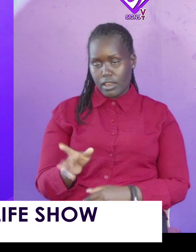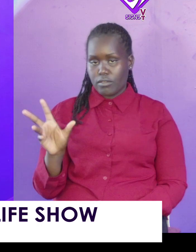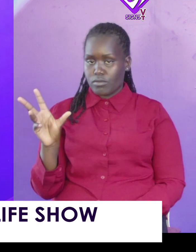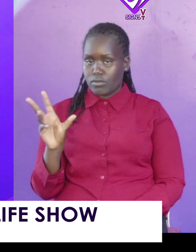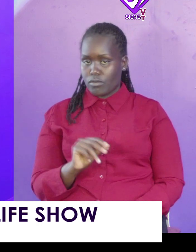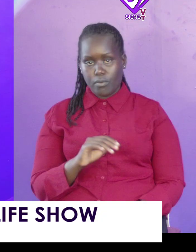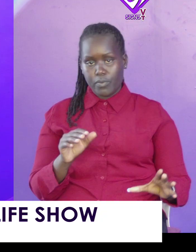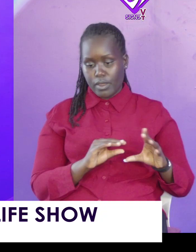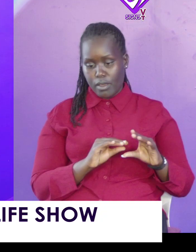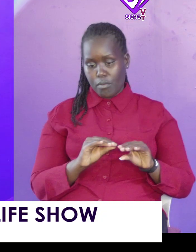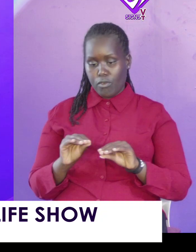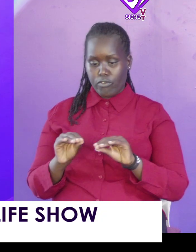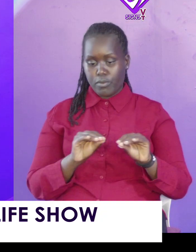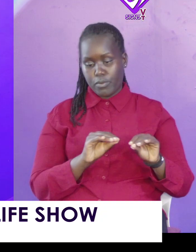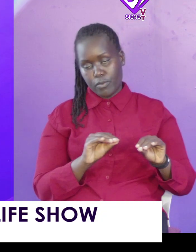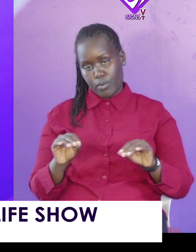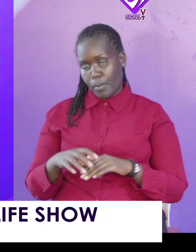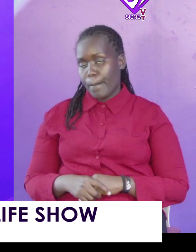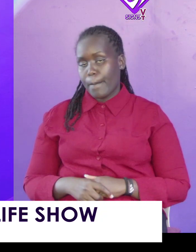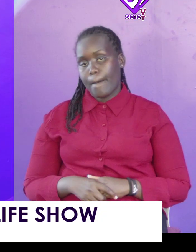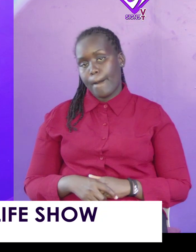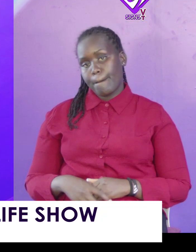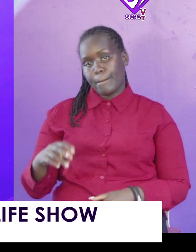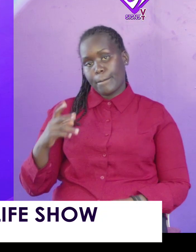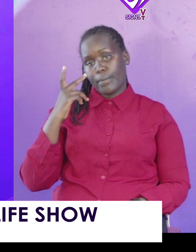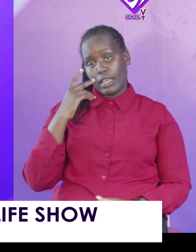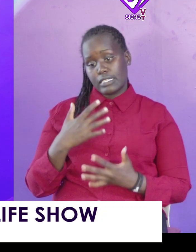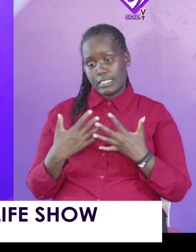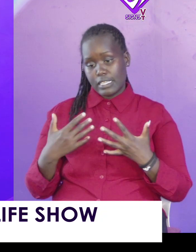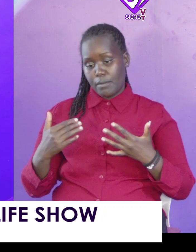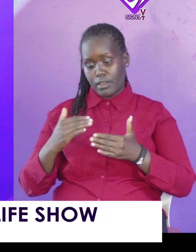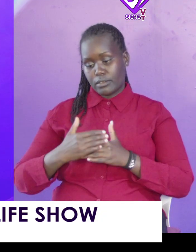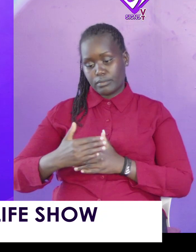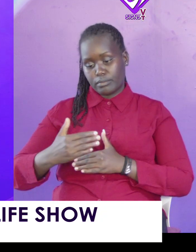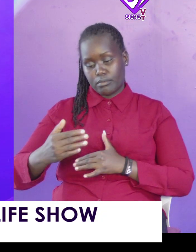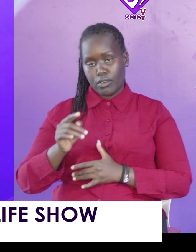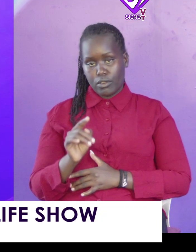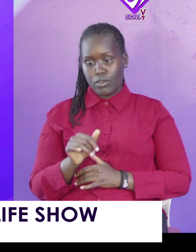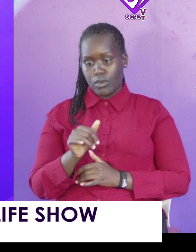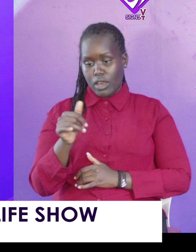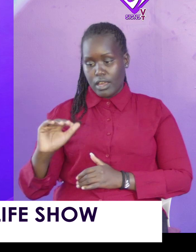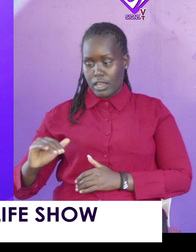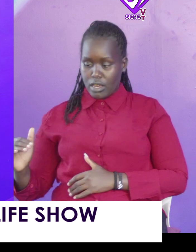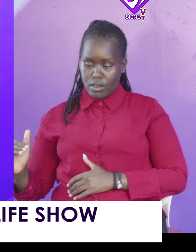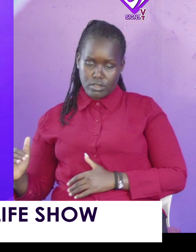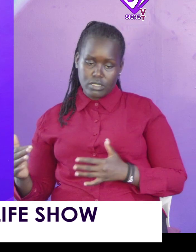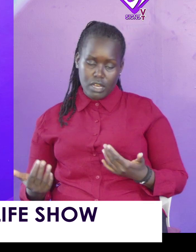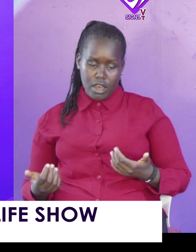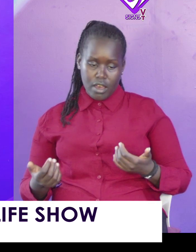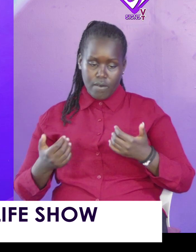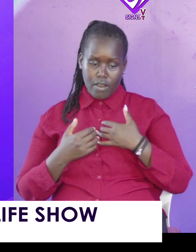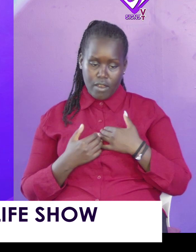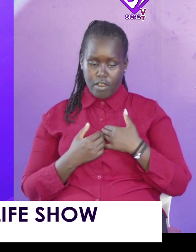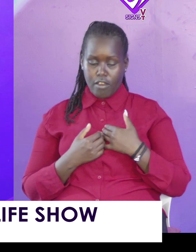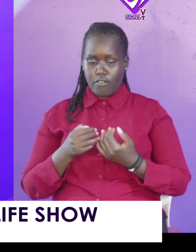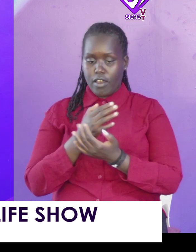out, get beyond, see something beyond you. See the other county. Have you ever had a friend from